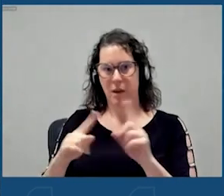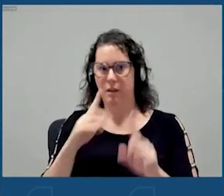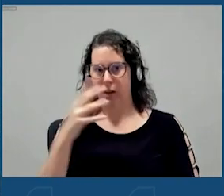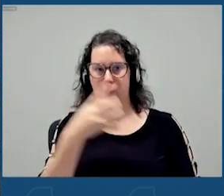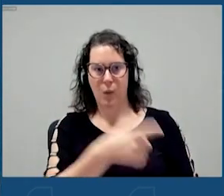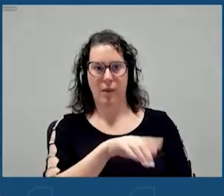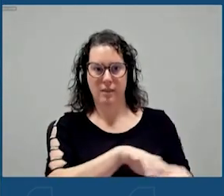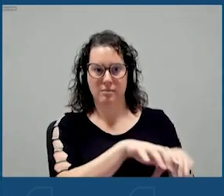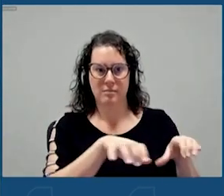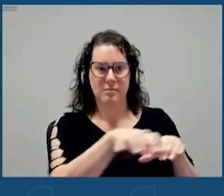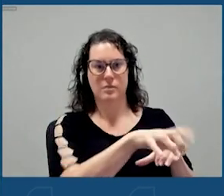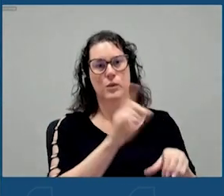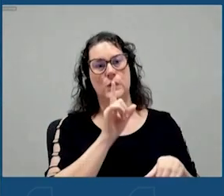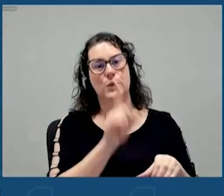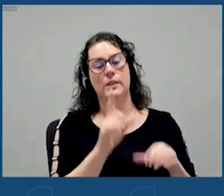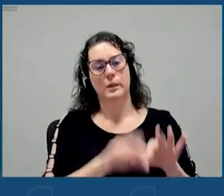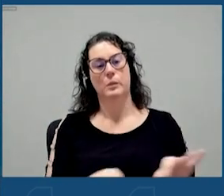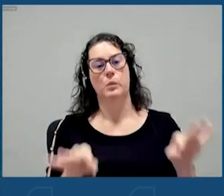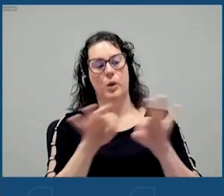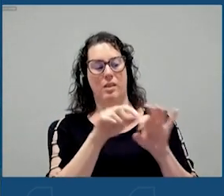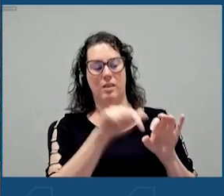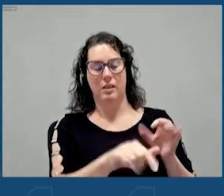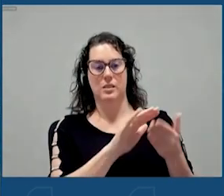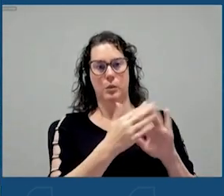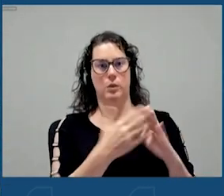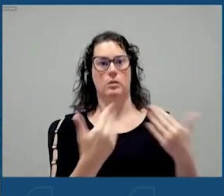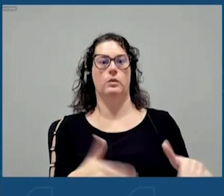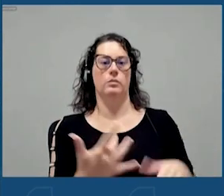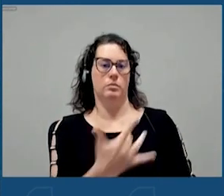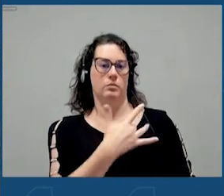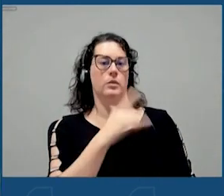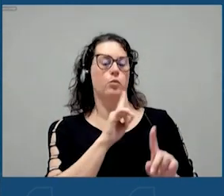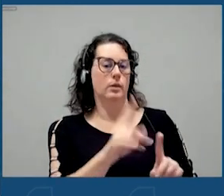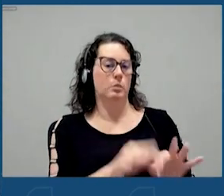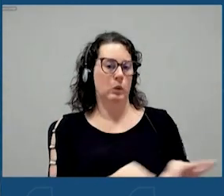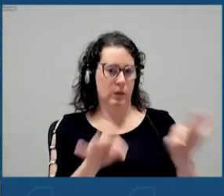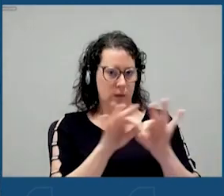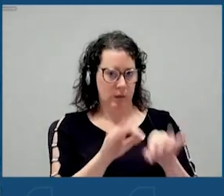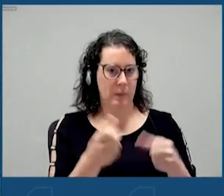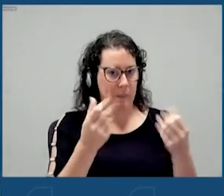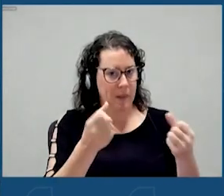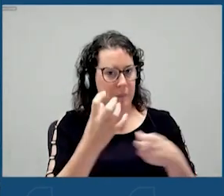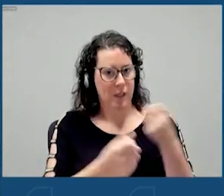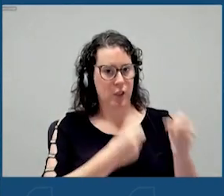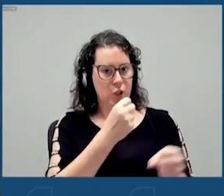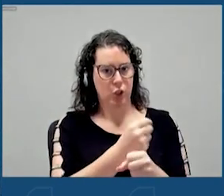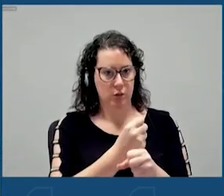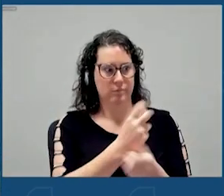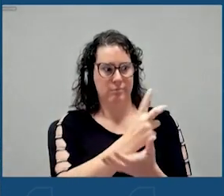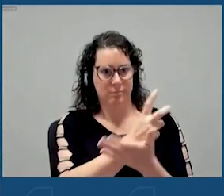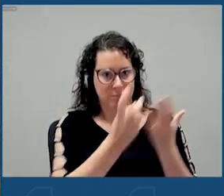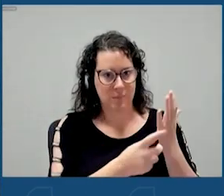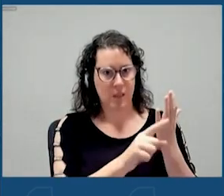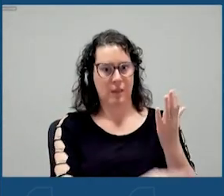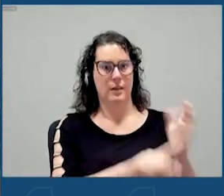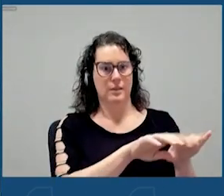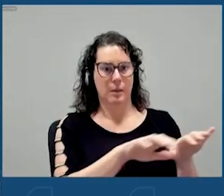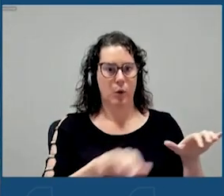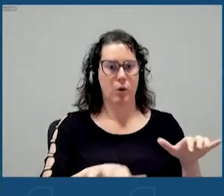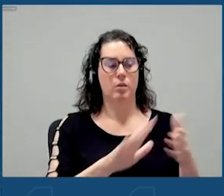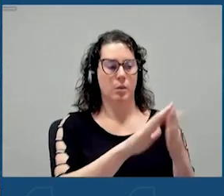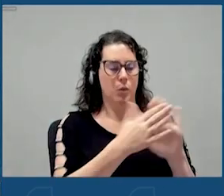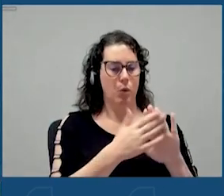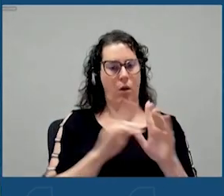is so important to all of us. This community matters. I have spent many, many years, in this neighborhood, in this community, coming to this hospital